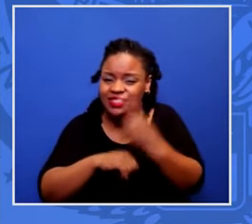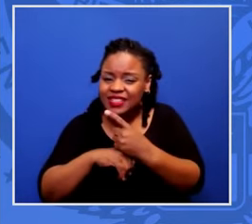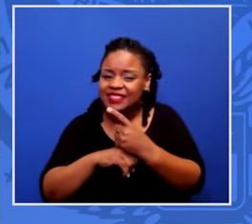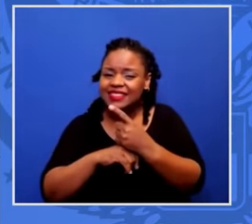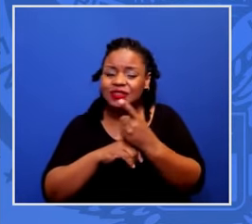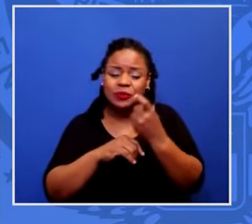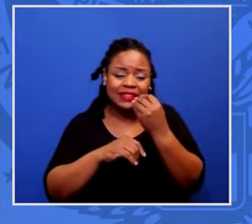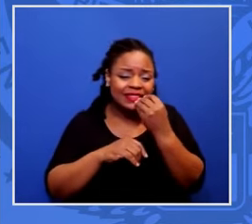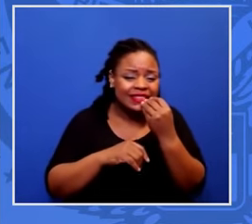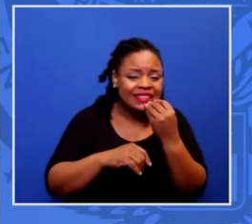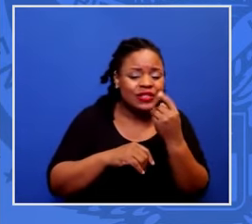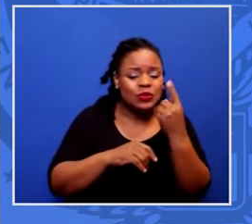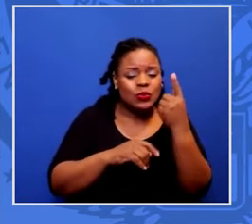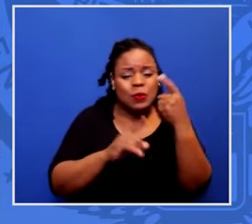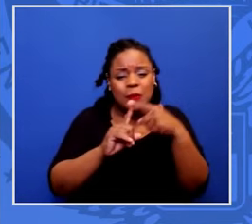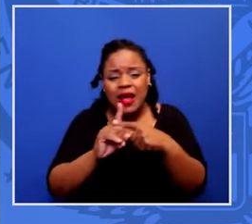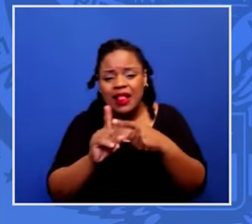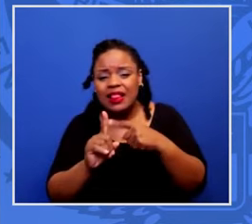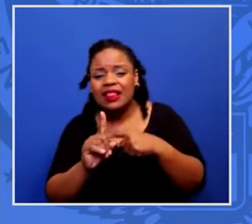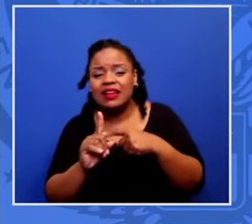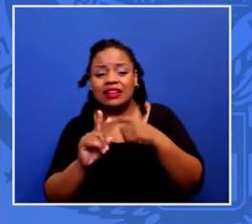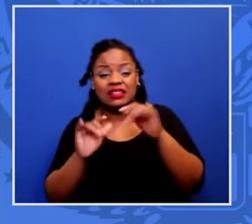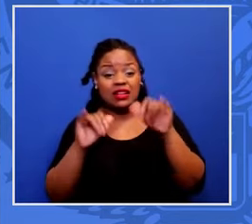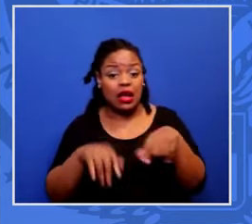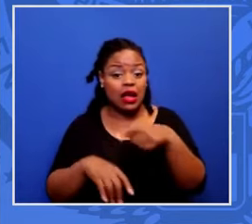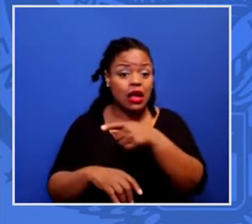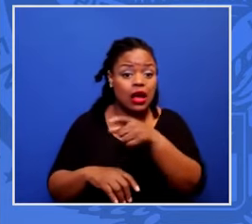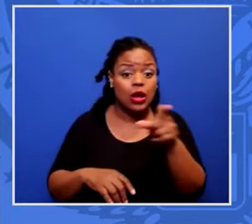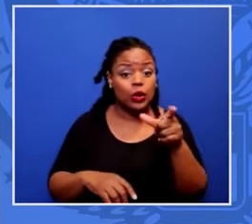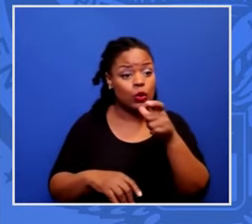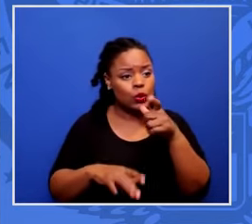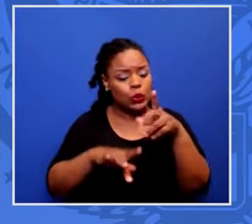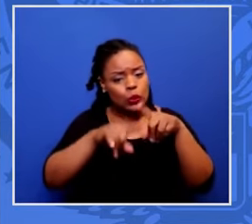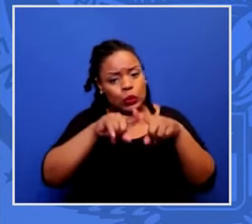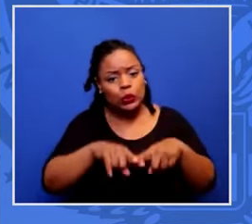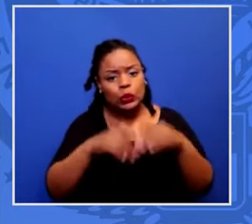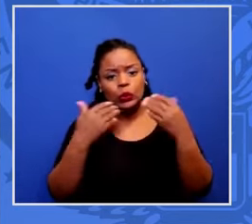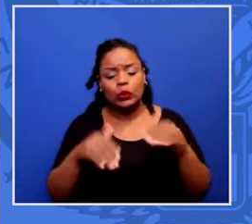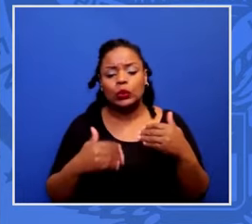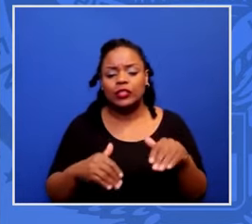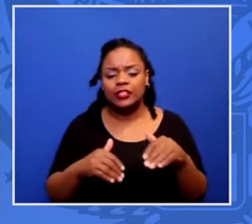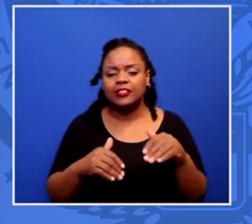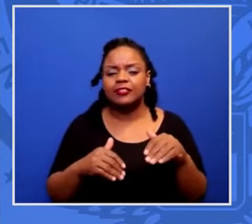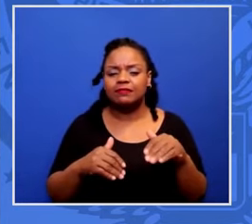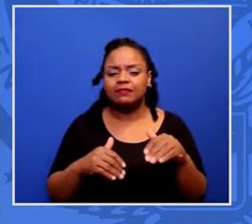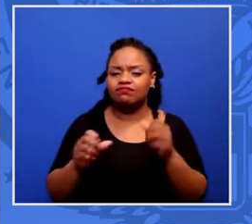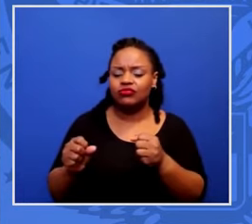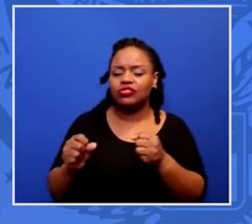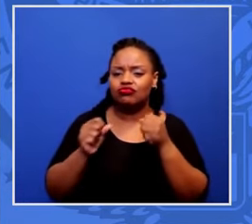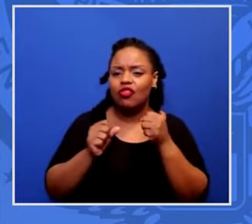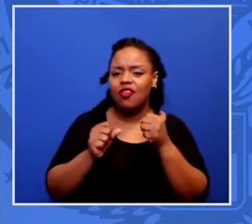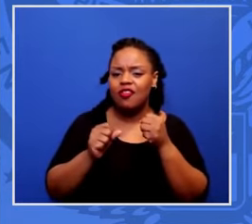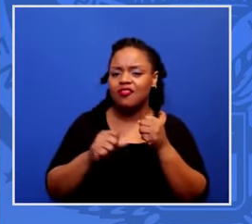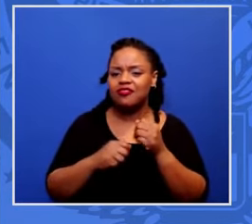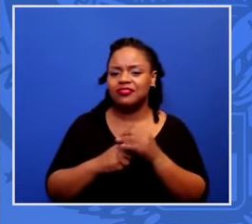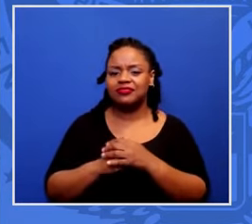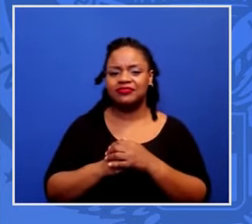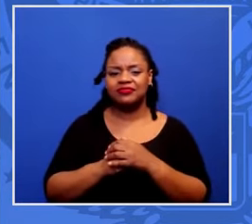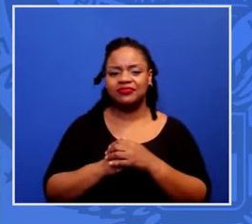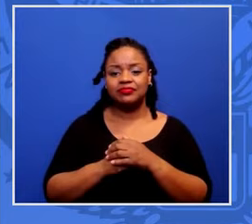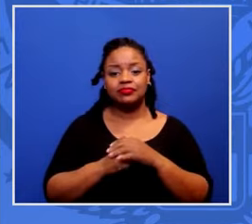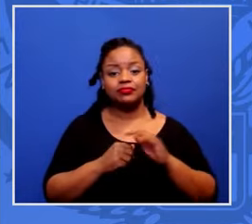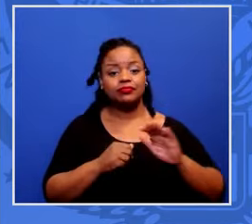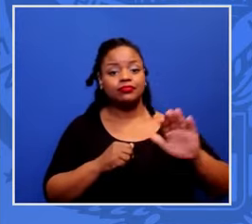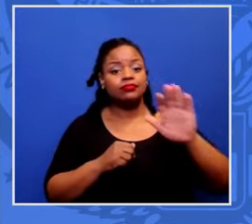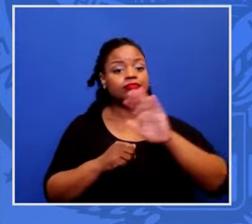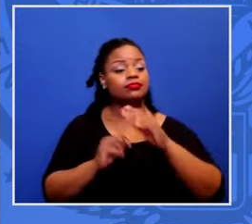them. By their example, they encouraged many others to join them in performing acts of kindness